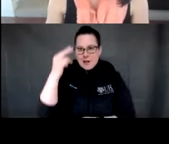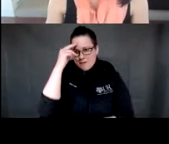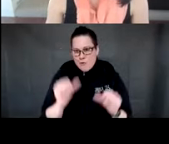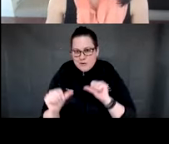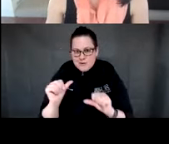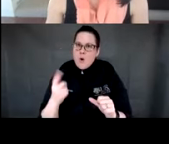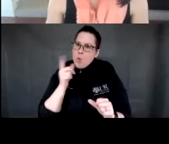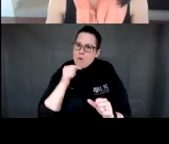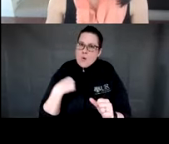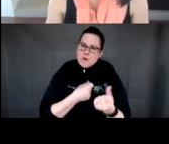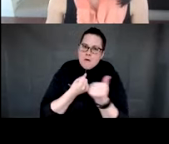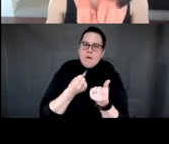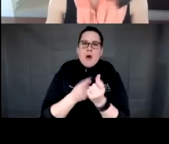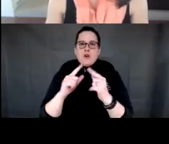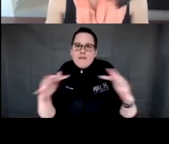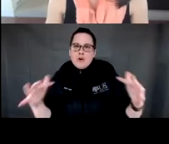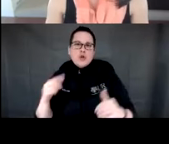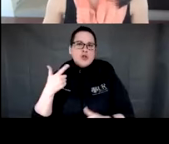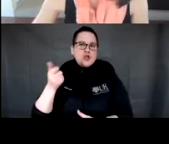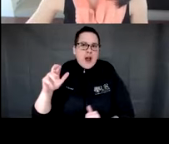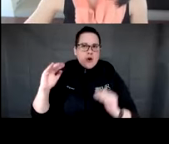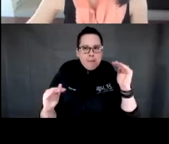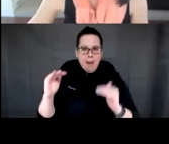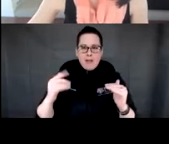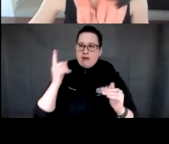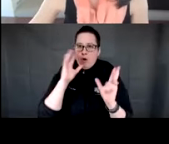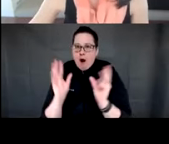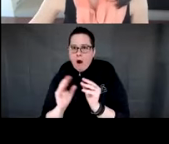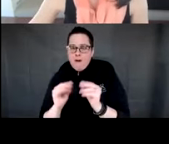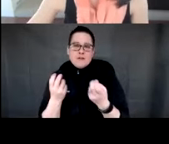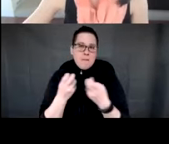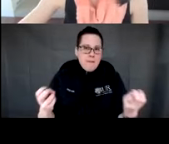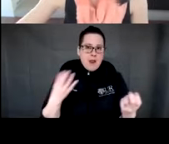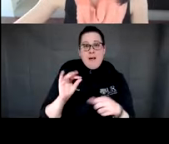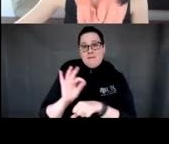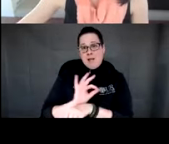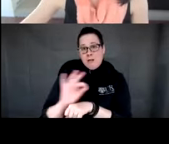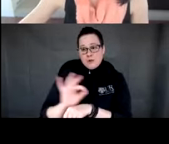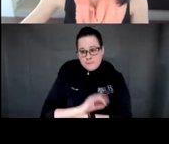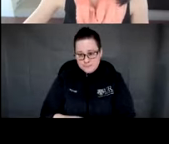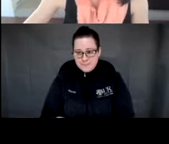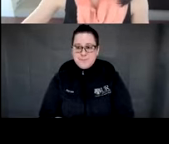who advocate diversity and gender balance in conferences, panels, and fellowships.